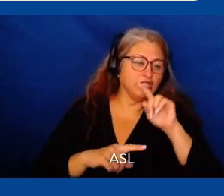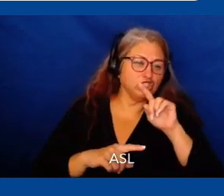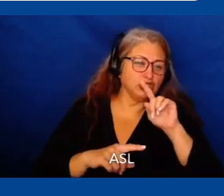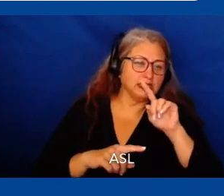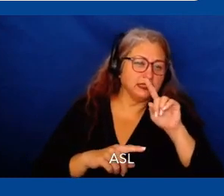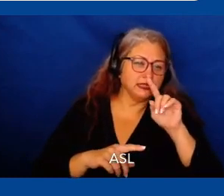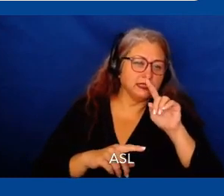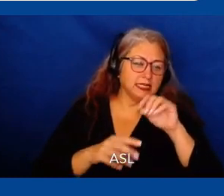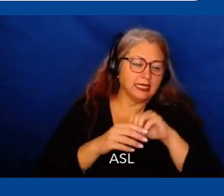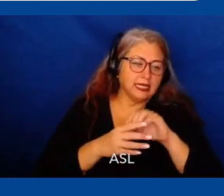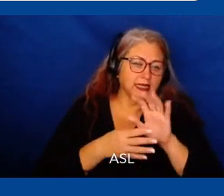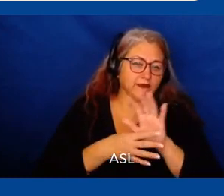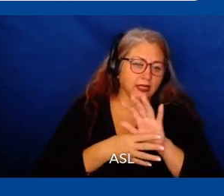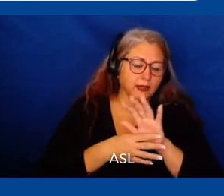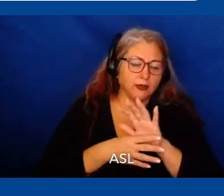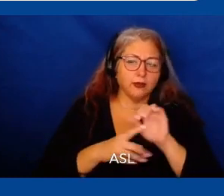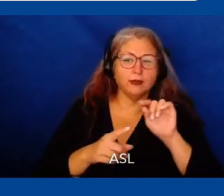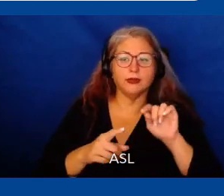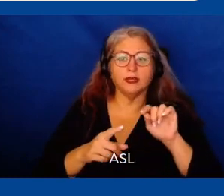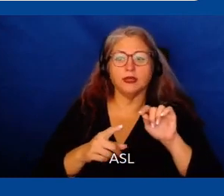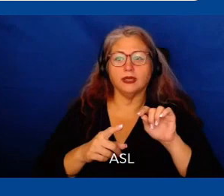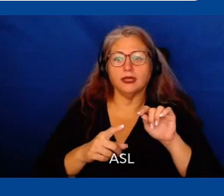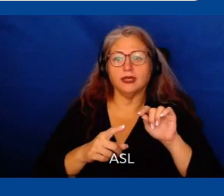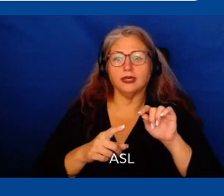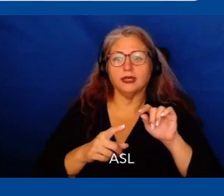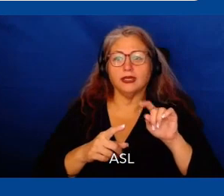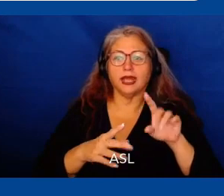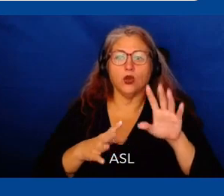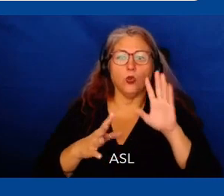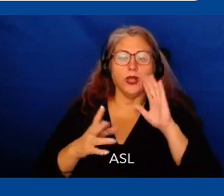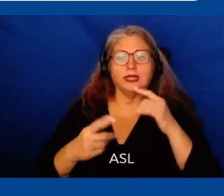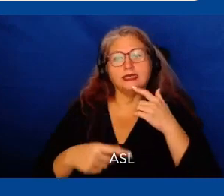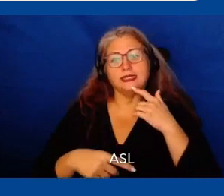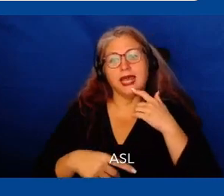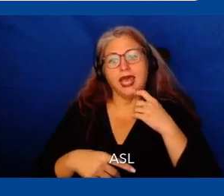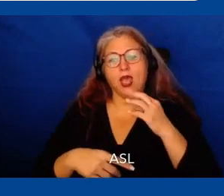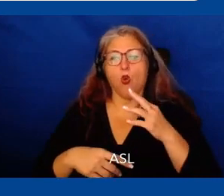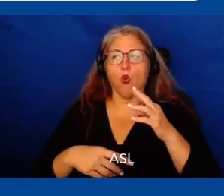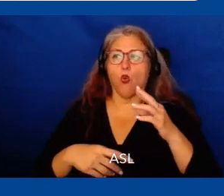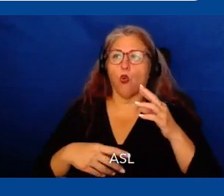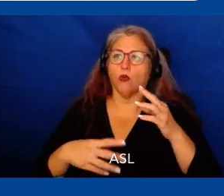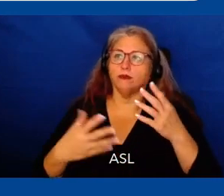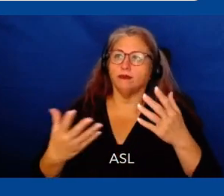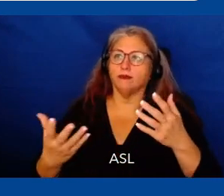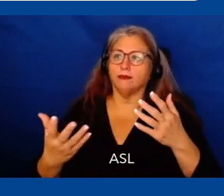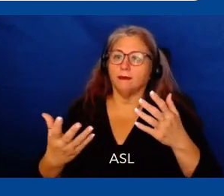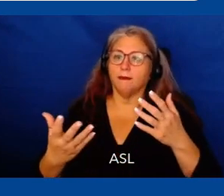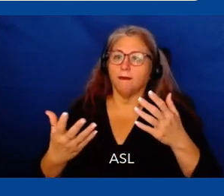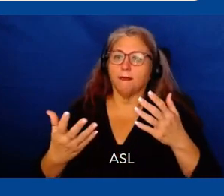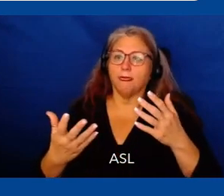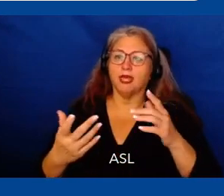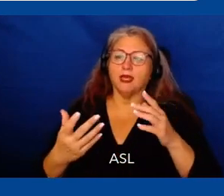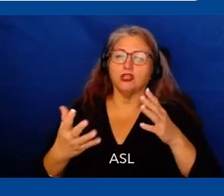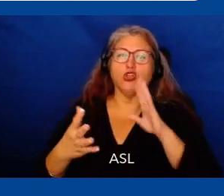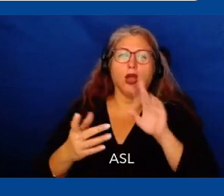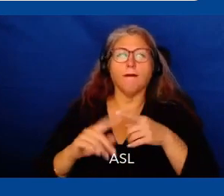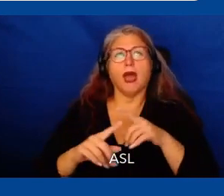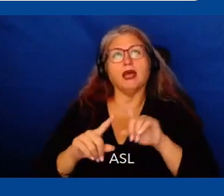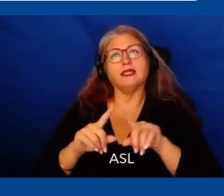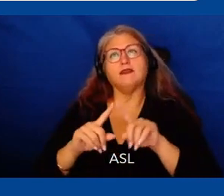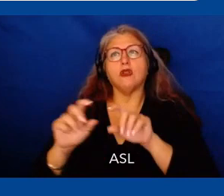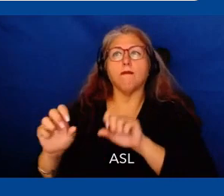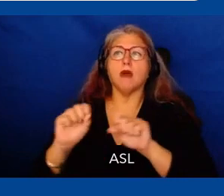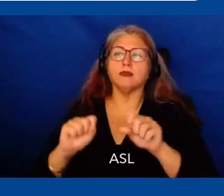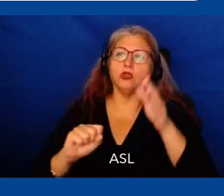film in which they practice or they say different like possible futures for